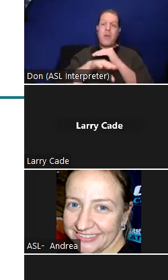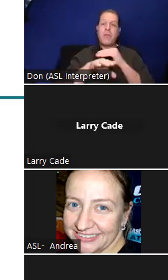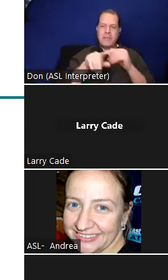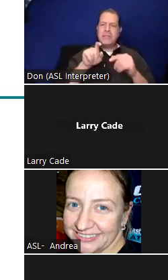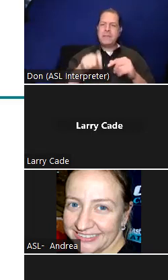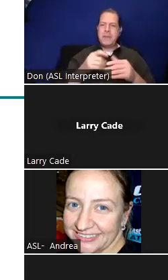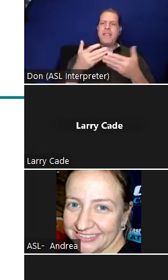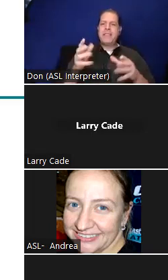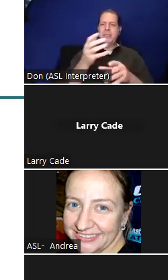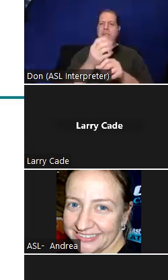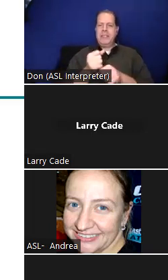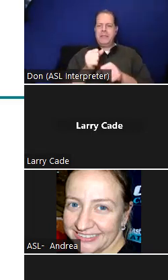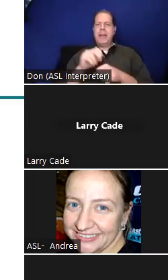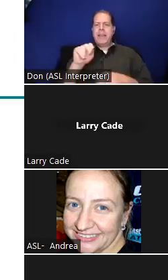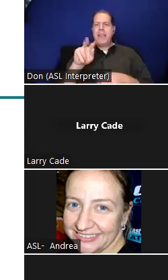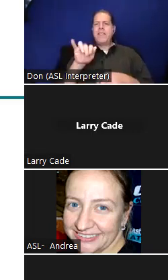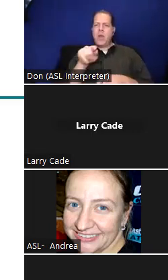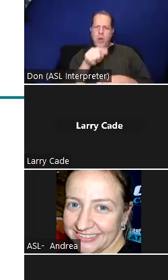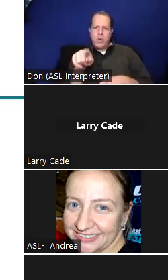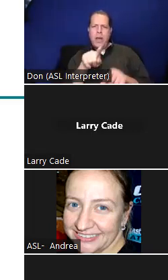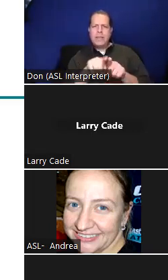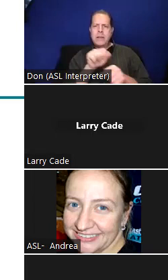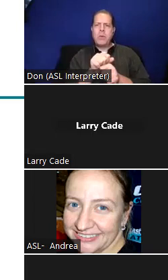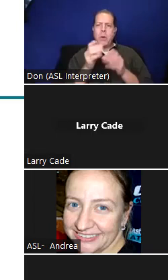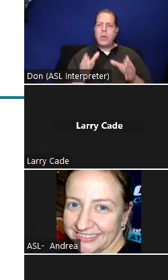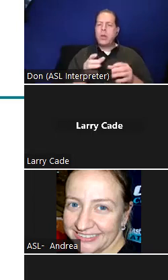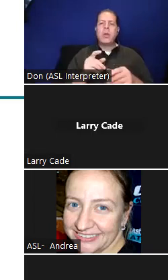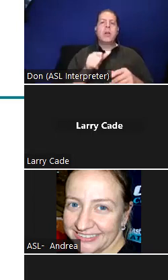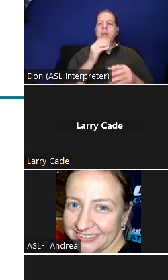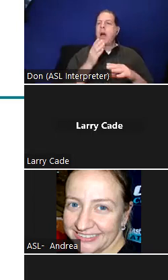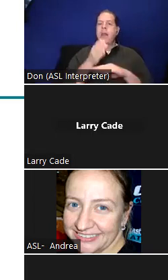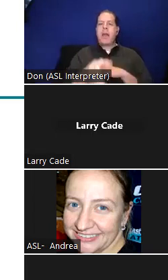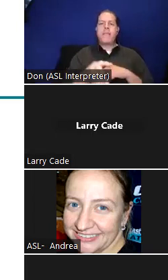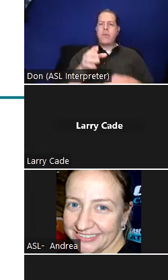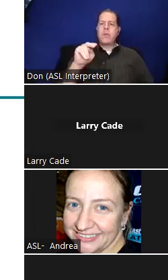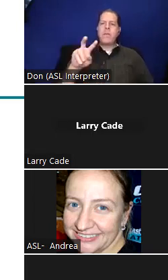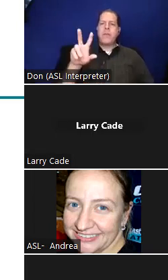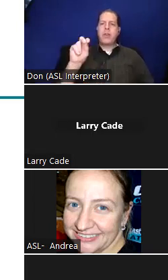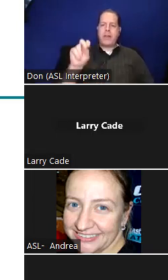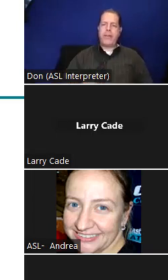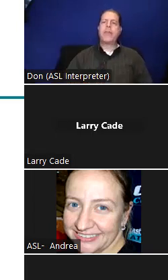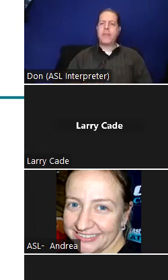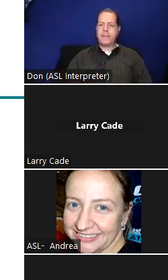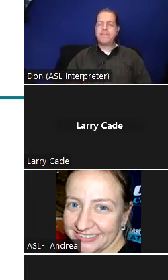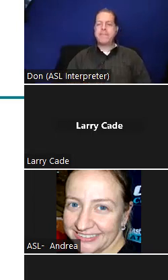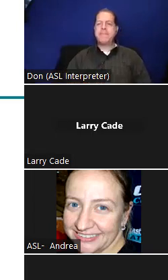by Navia or you as the employer no later than November 30th.